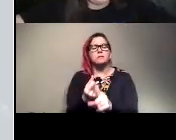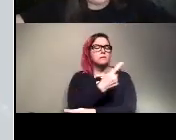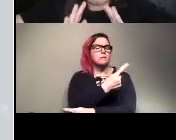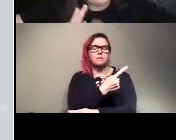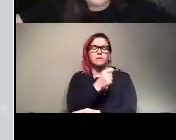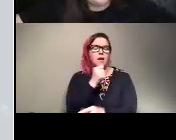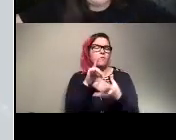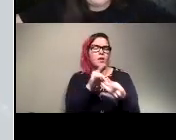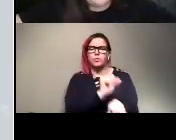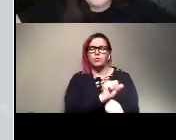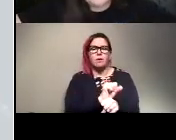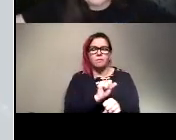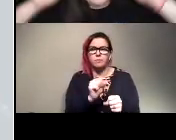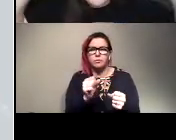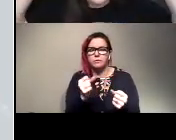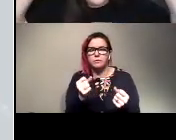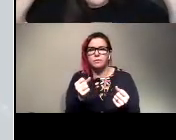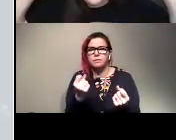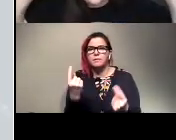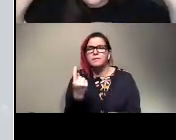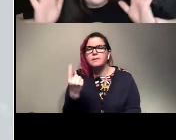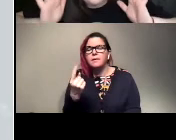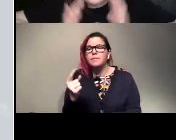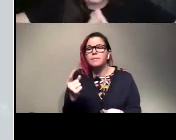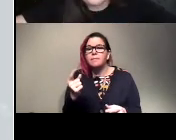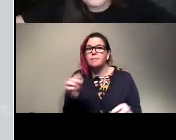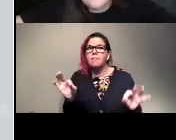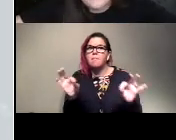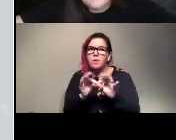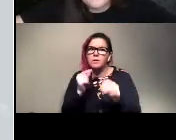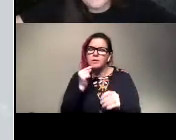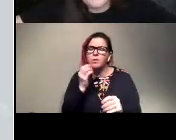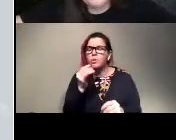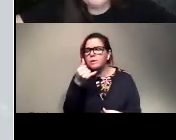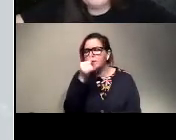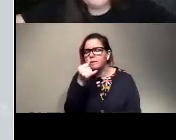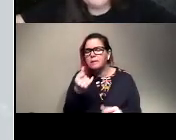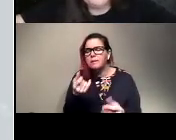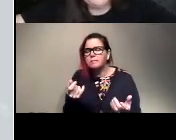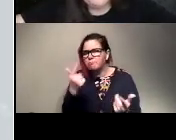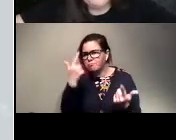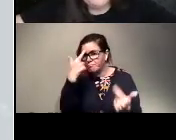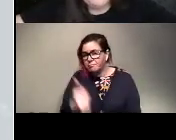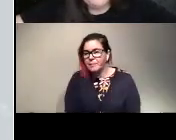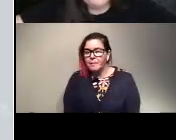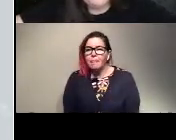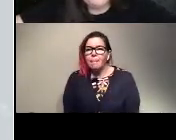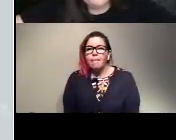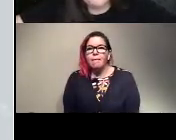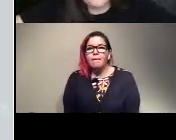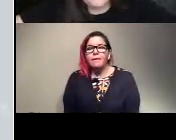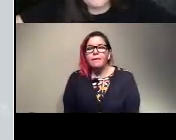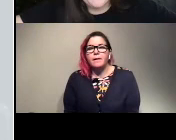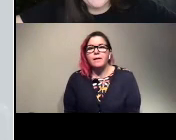expertise, just something. It can be as big picture important or silly and insignificant as you'd like. Well, I'm gonna keep